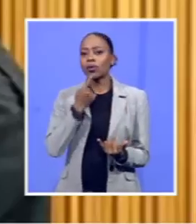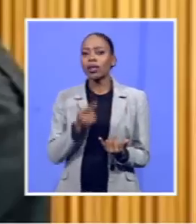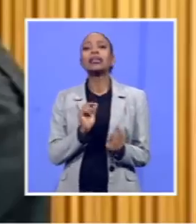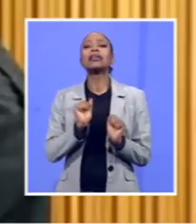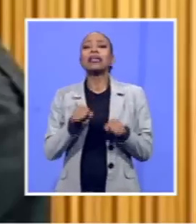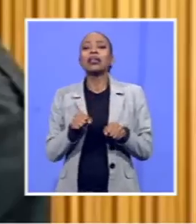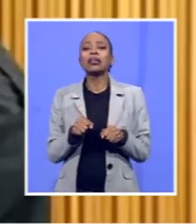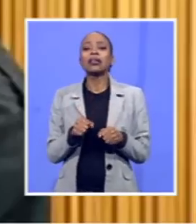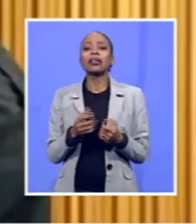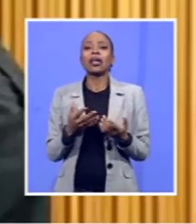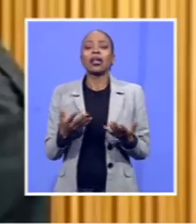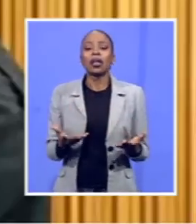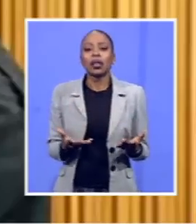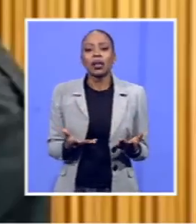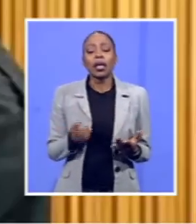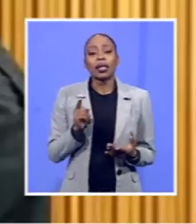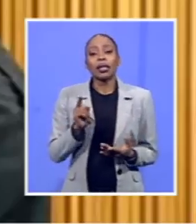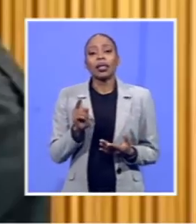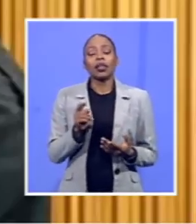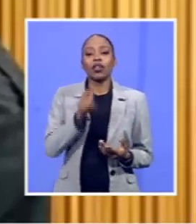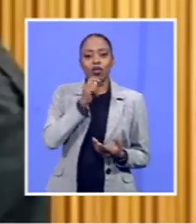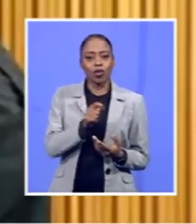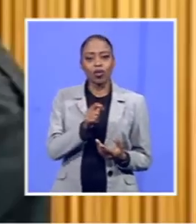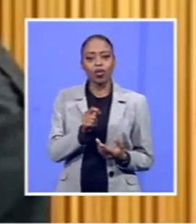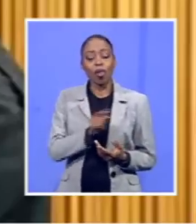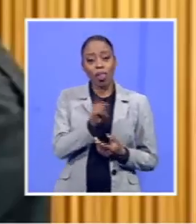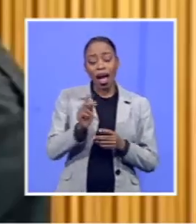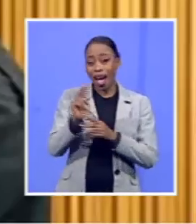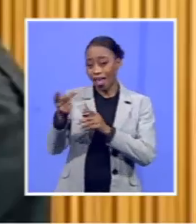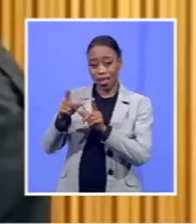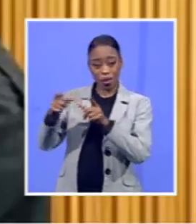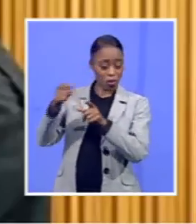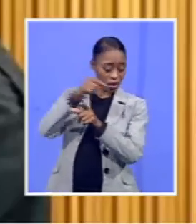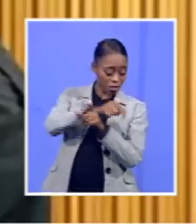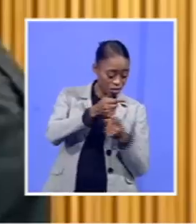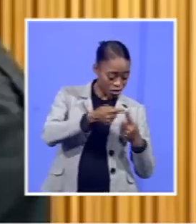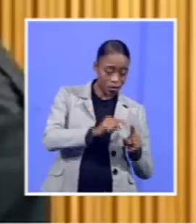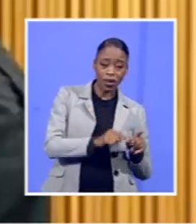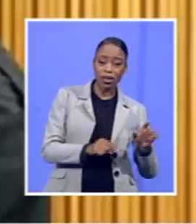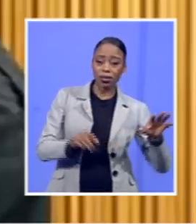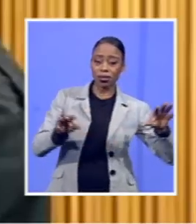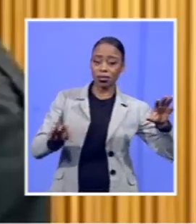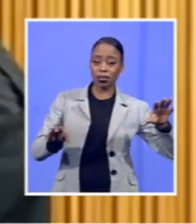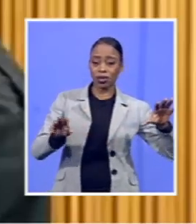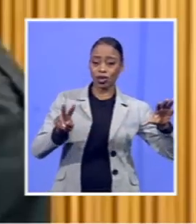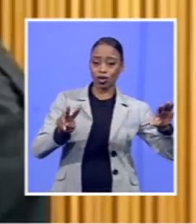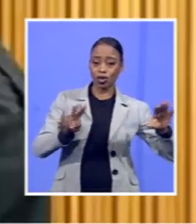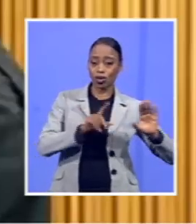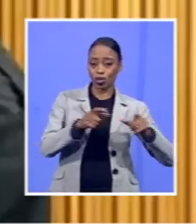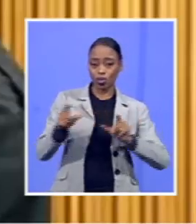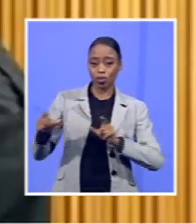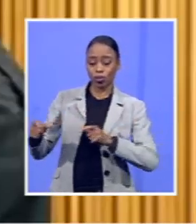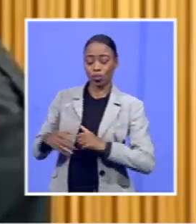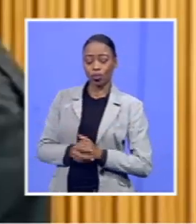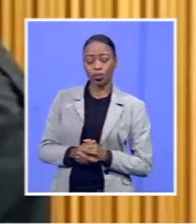doubt, there can be no doubt that that is another committee that was envisaged there. So just so